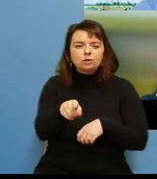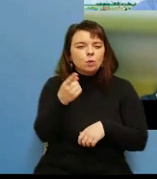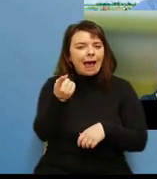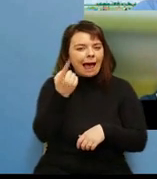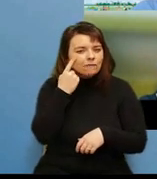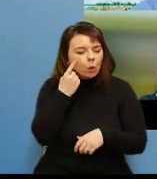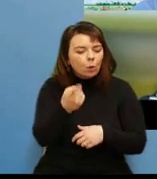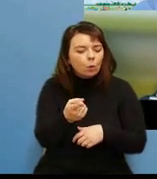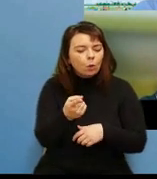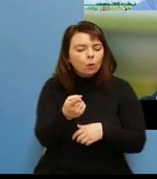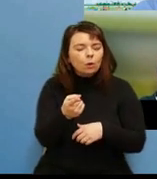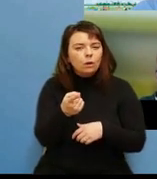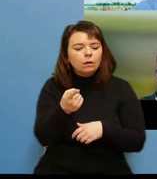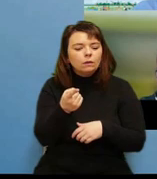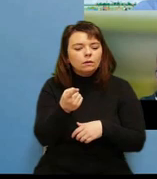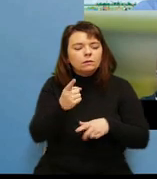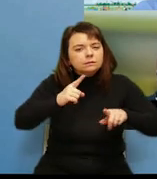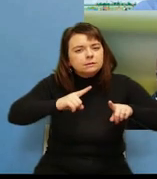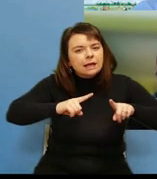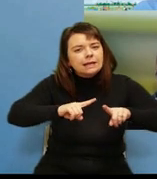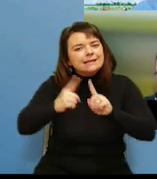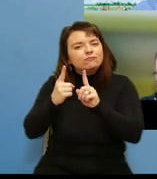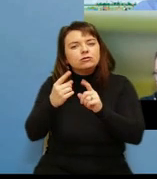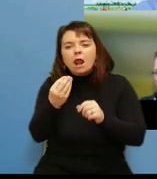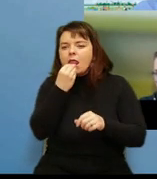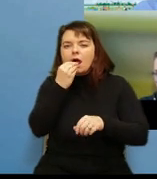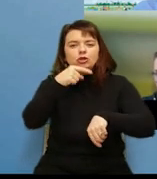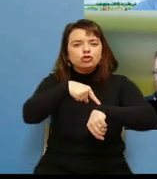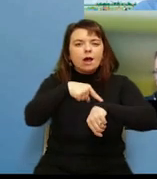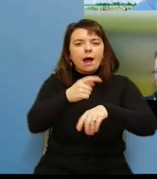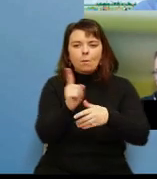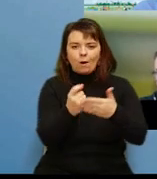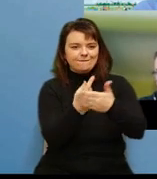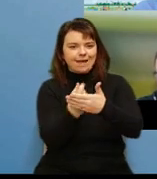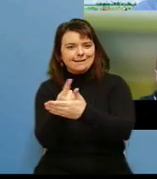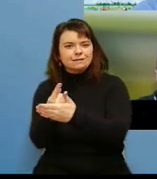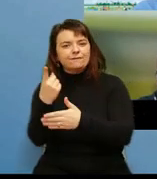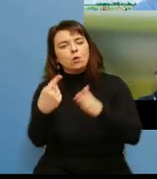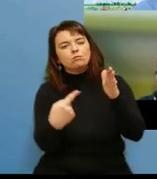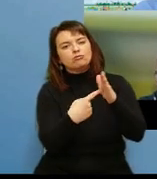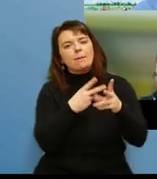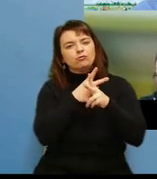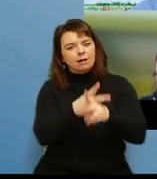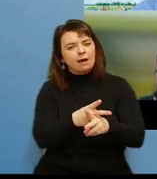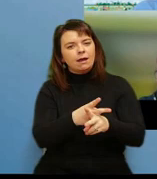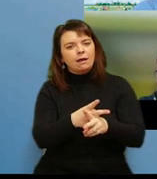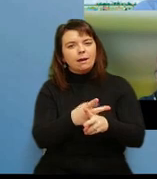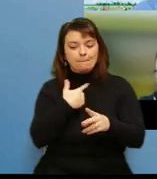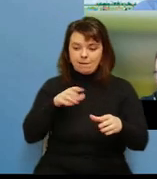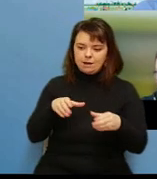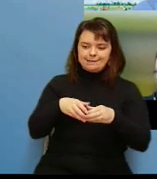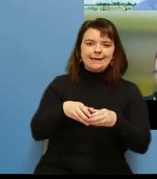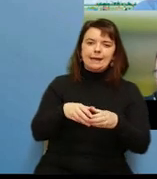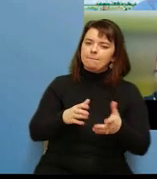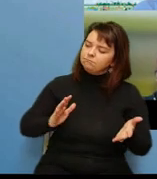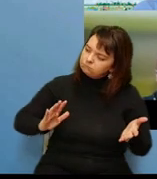my point of view, as I mentioned last time, I think that'd be a really good starting point, as Tracy said, to look at putting on some different lunchtime